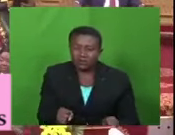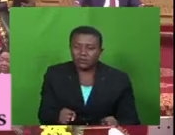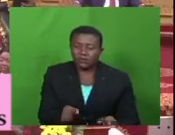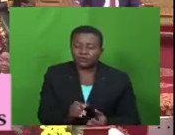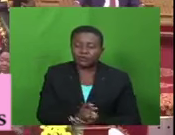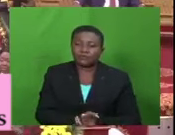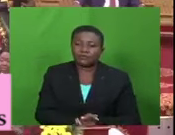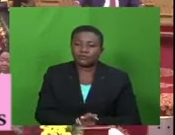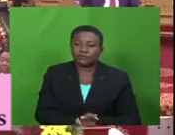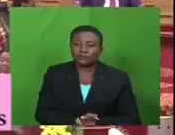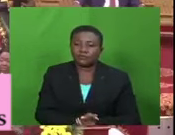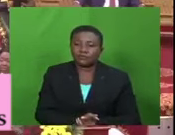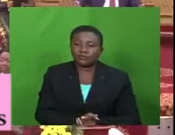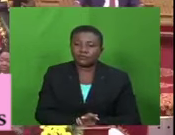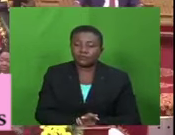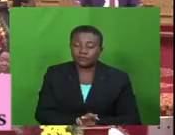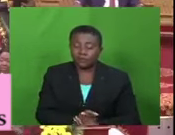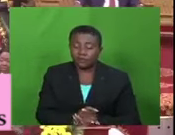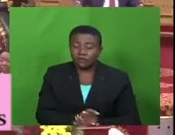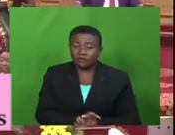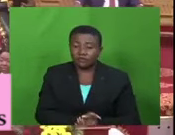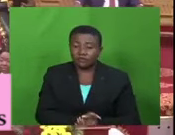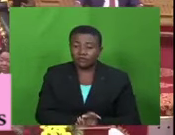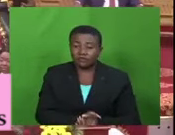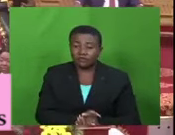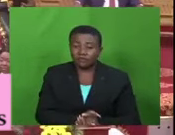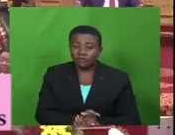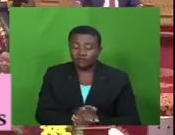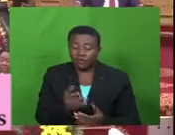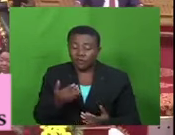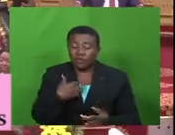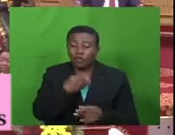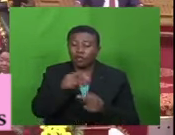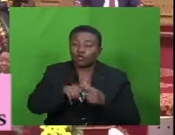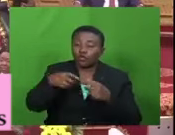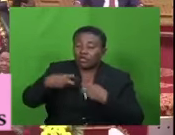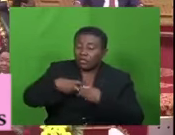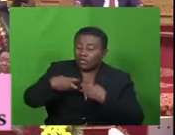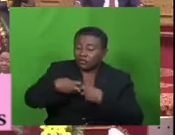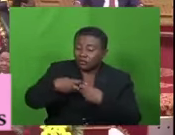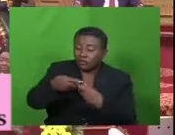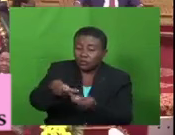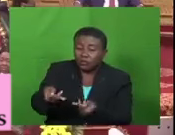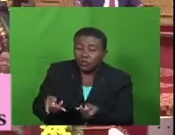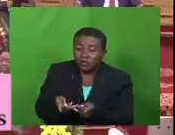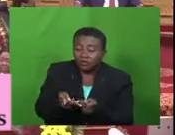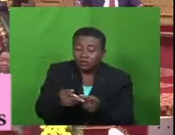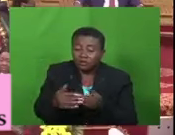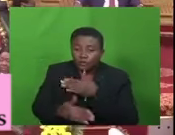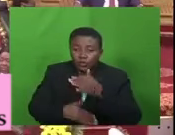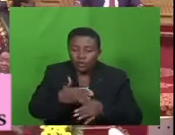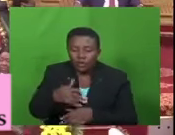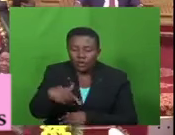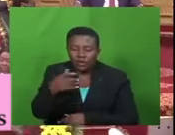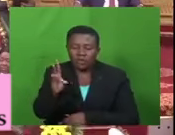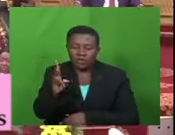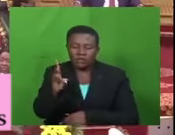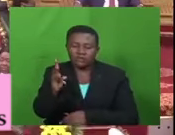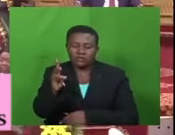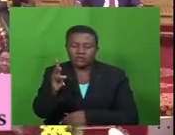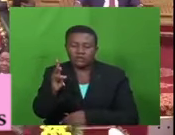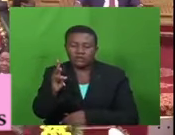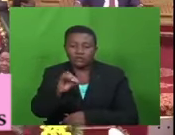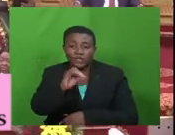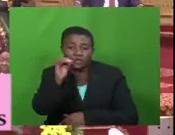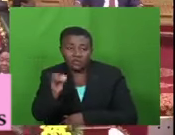centers. In the year under review, electronic claims processing was about 70% of all claim